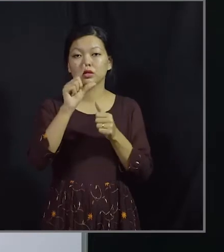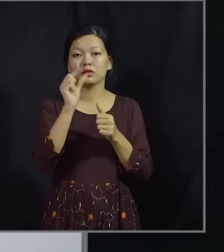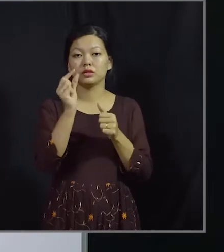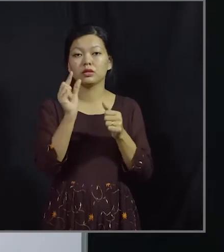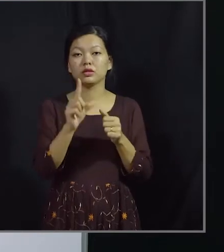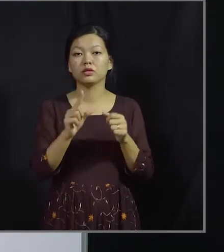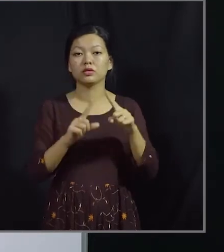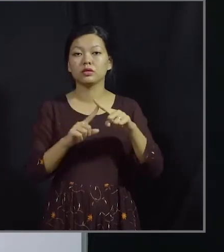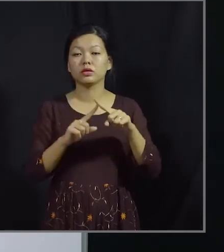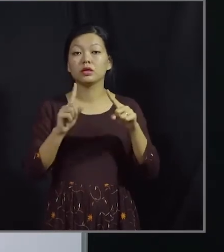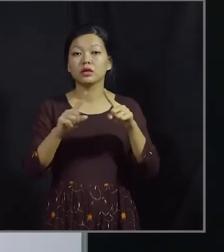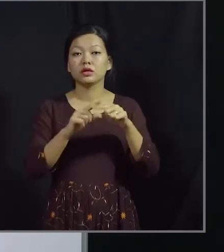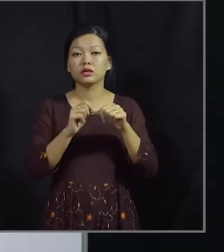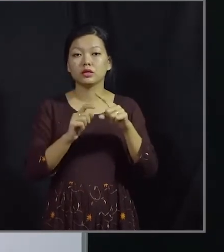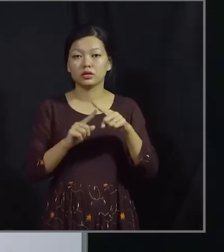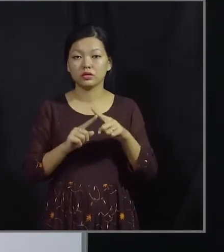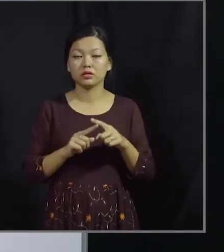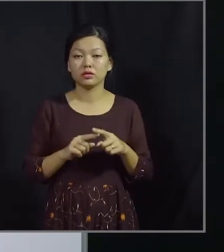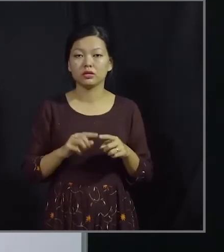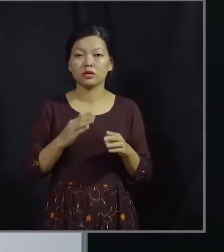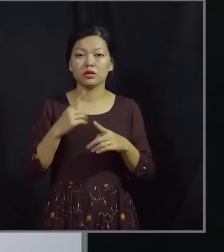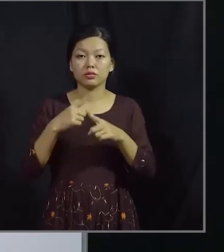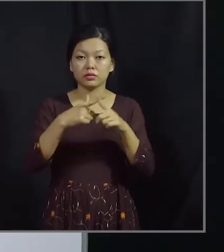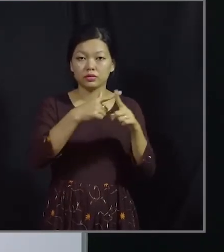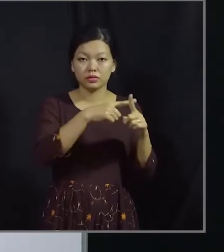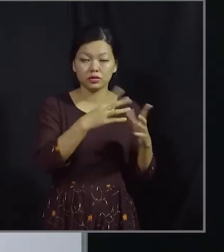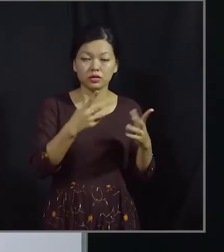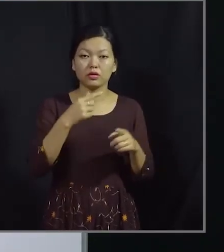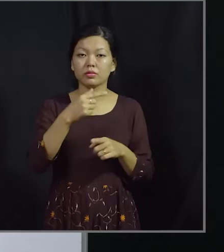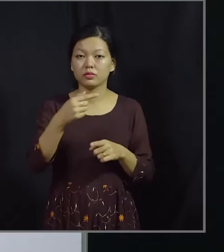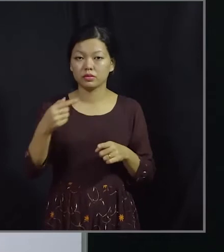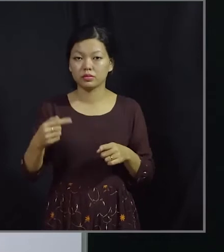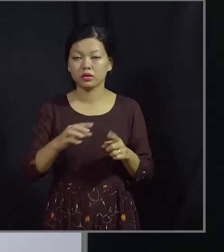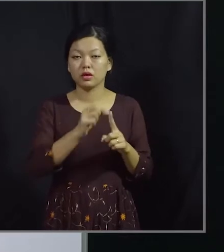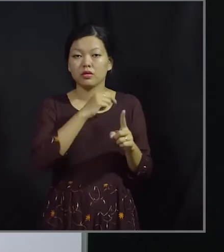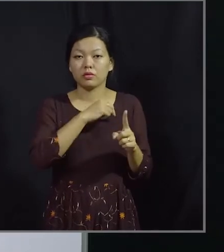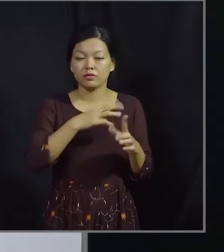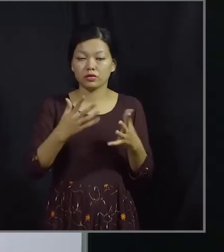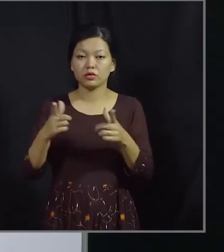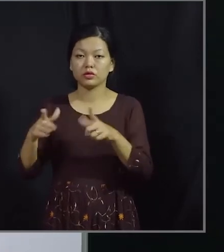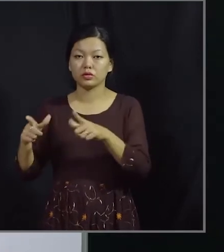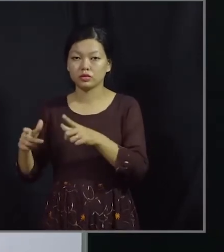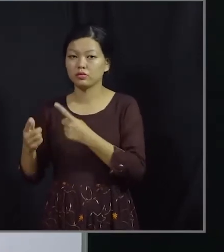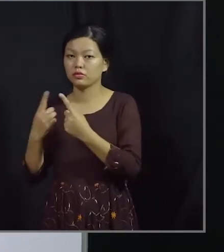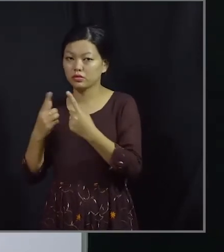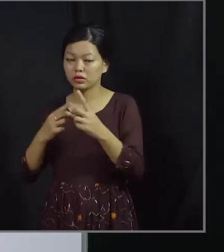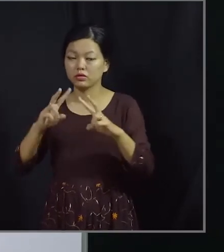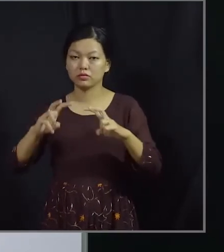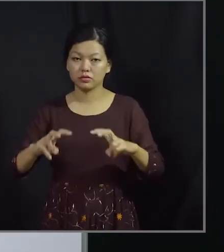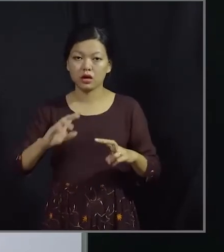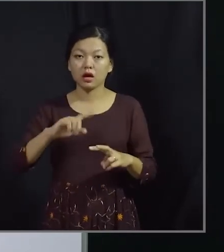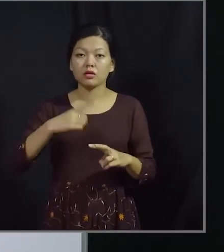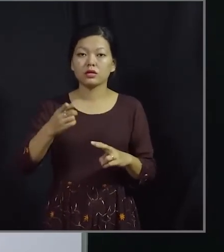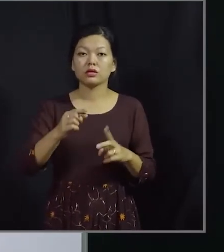partner. Otherwise, no partner gives his share freely. Therefore, we will have to compensate the